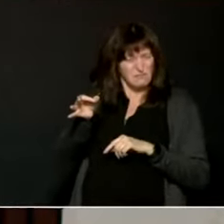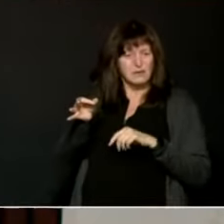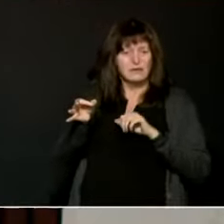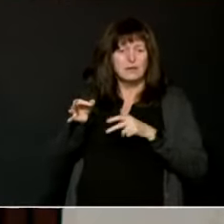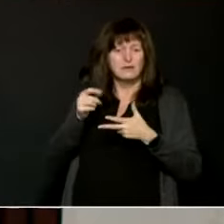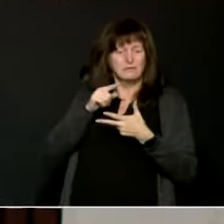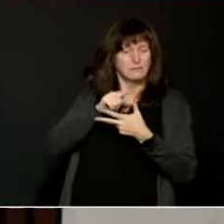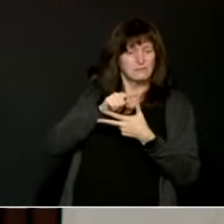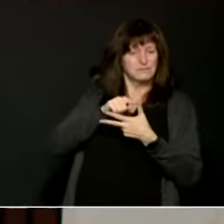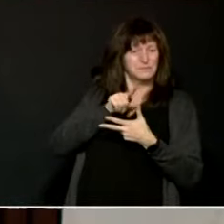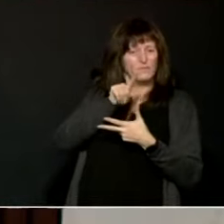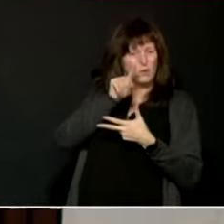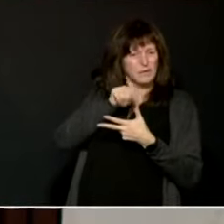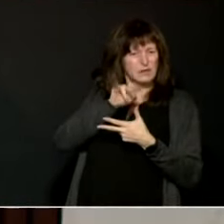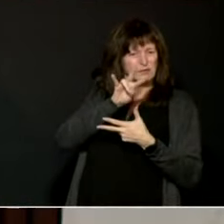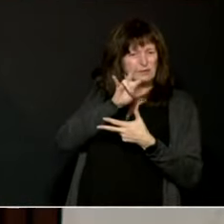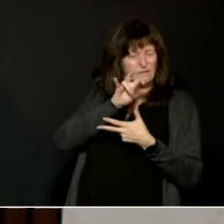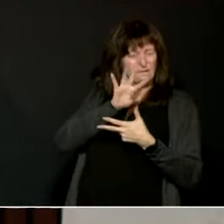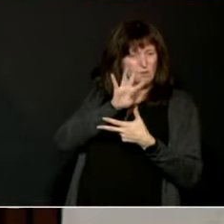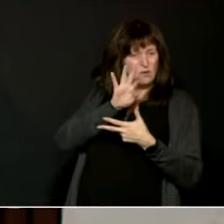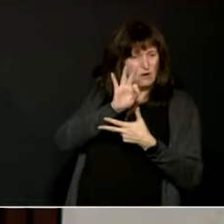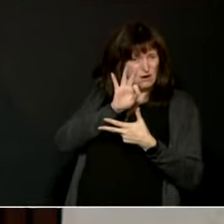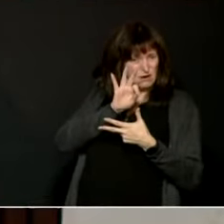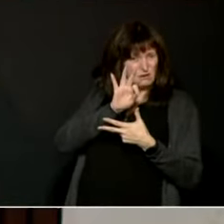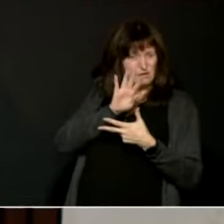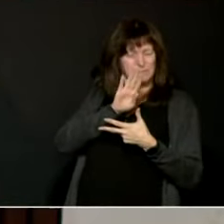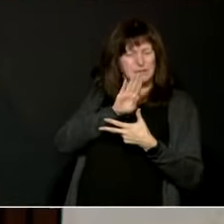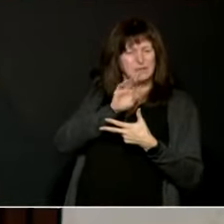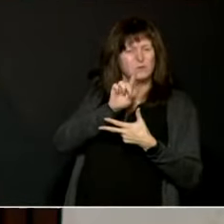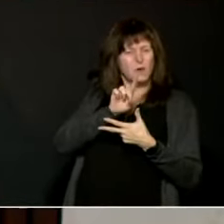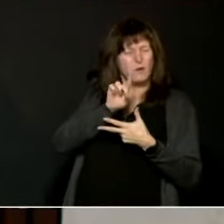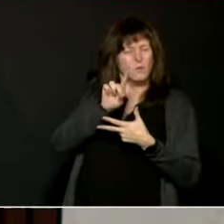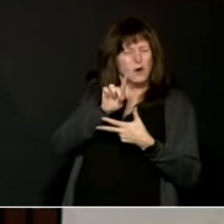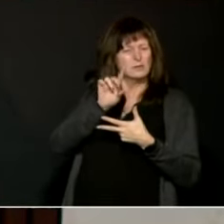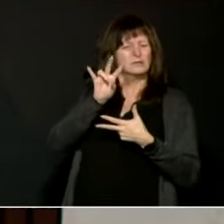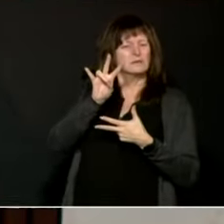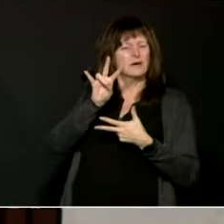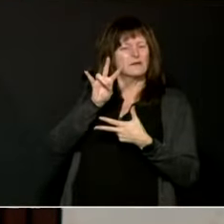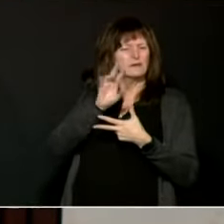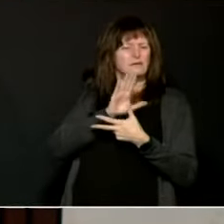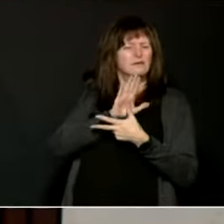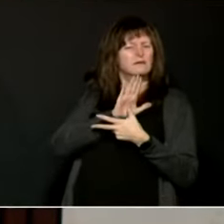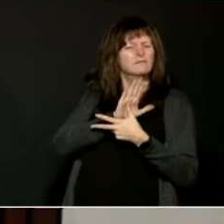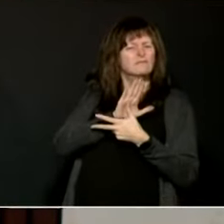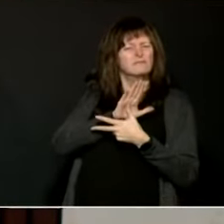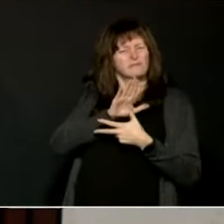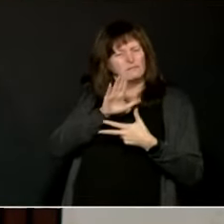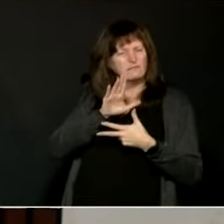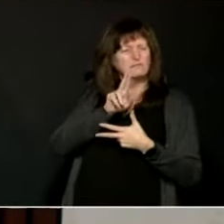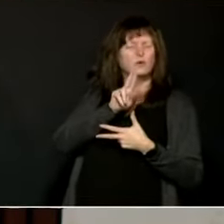1,749 are the B117 variant, originally identified in the UK.